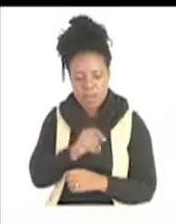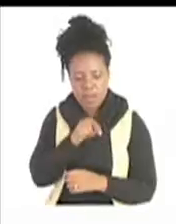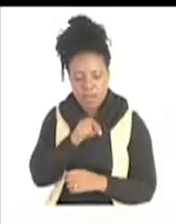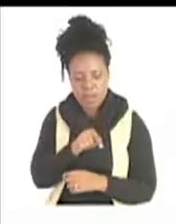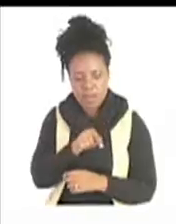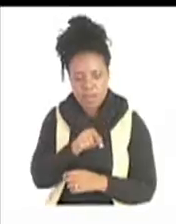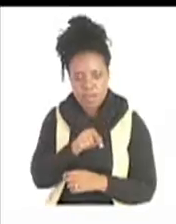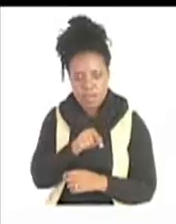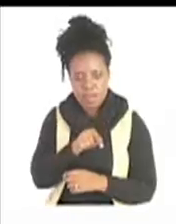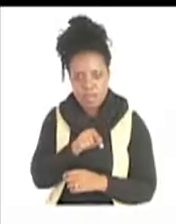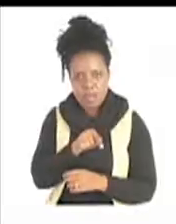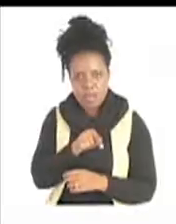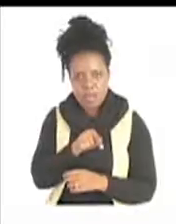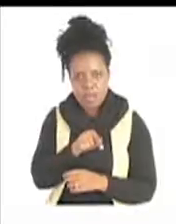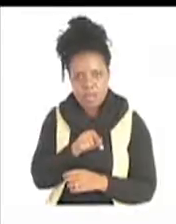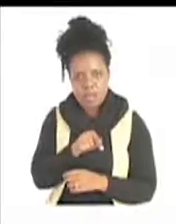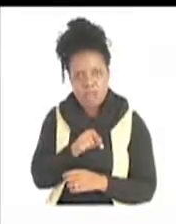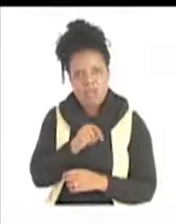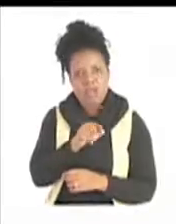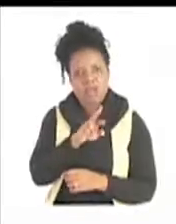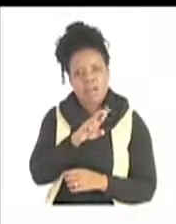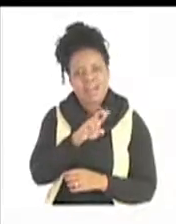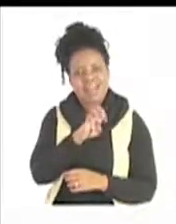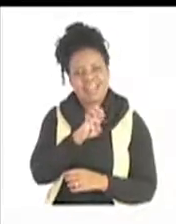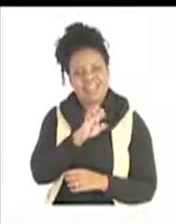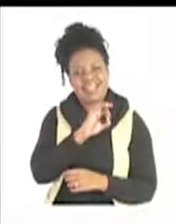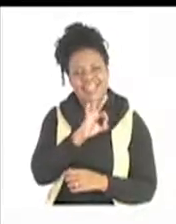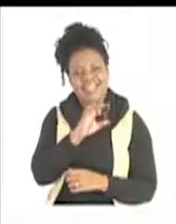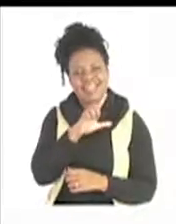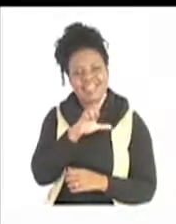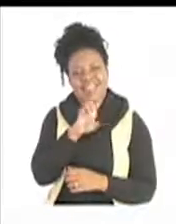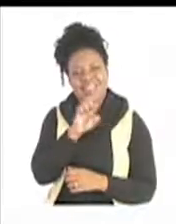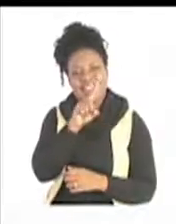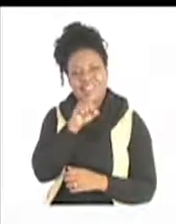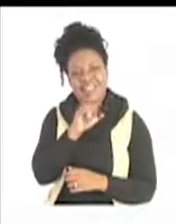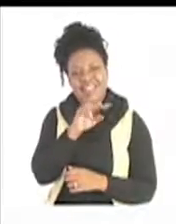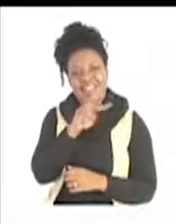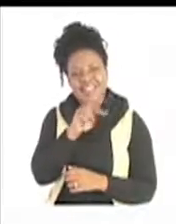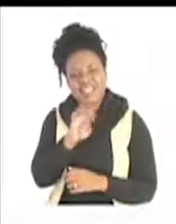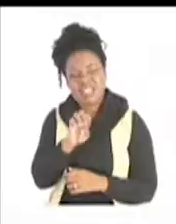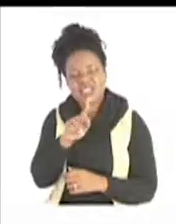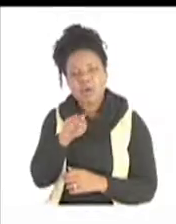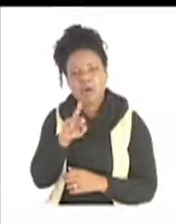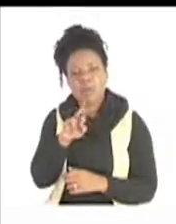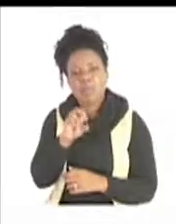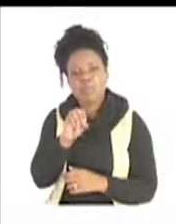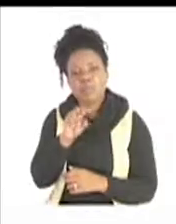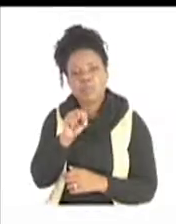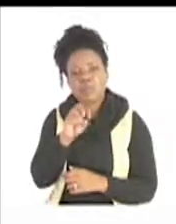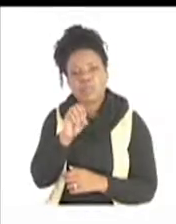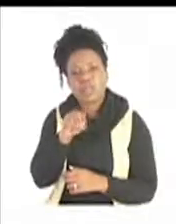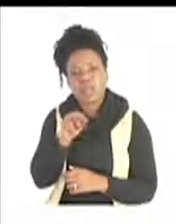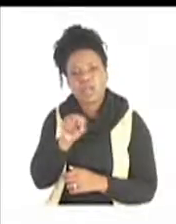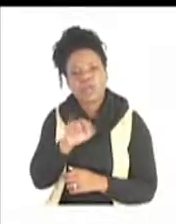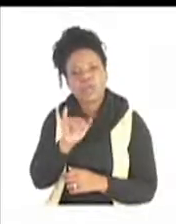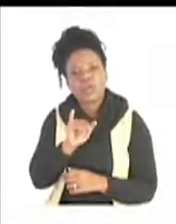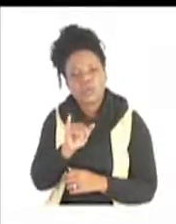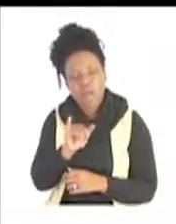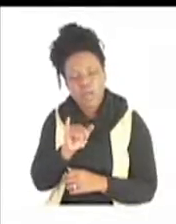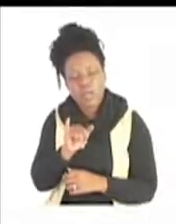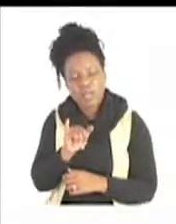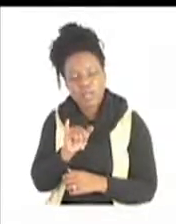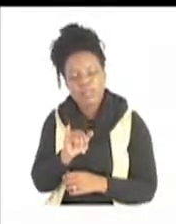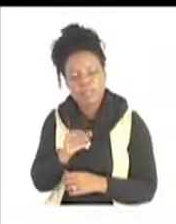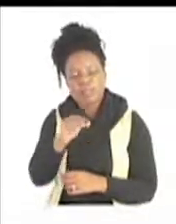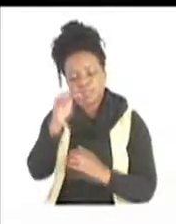write a reflexive pronoun that refers to me. Underneath us,